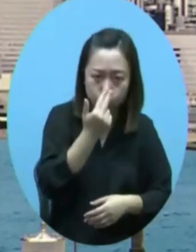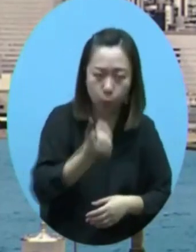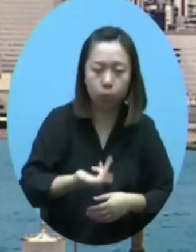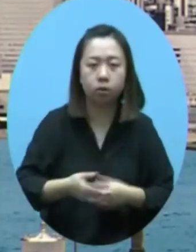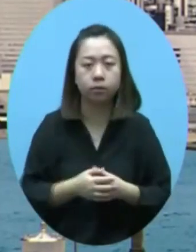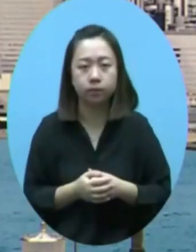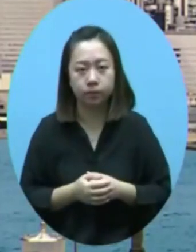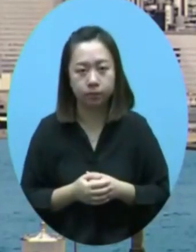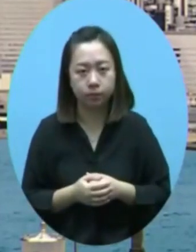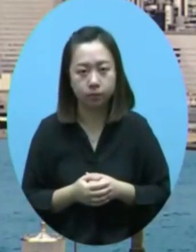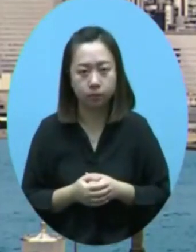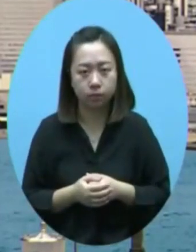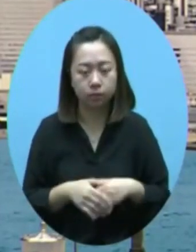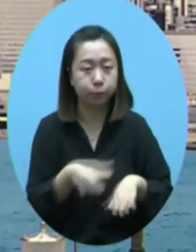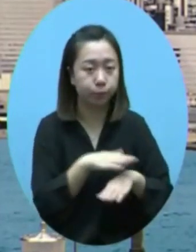fever and runny nose.